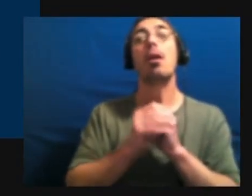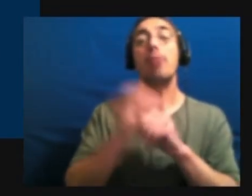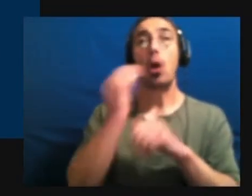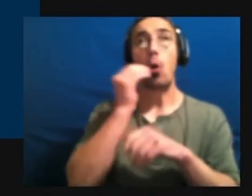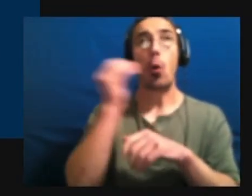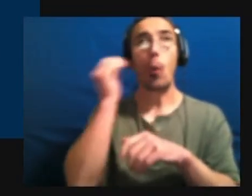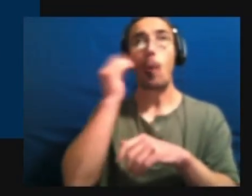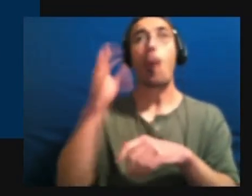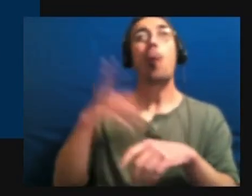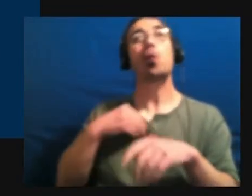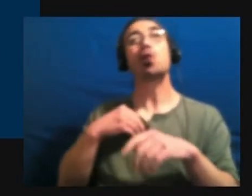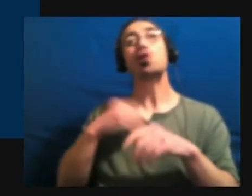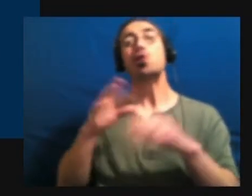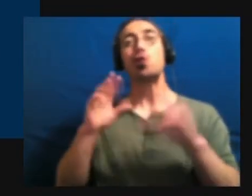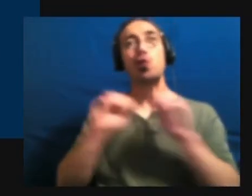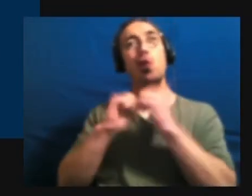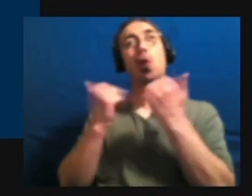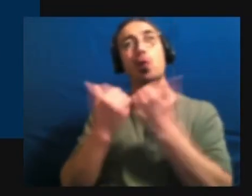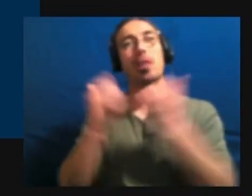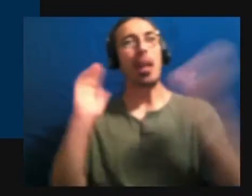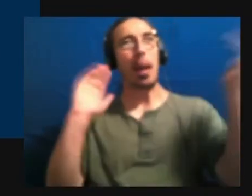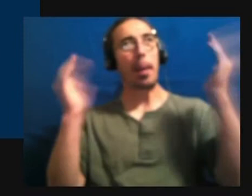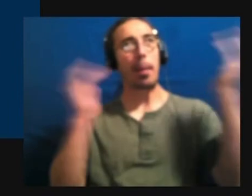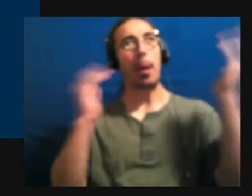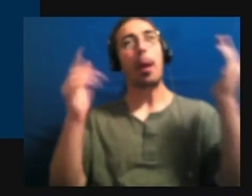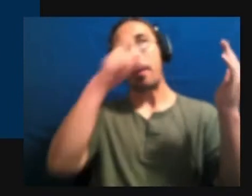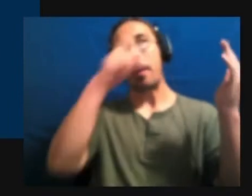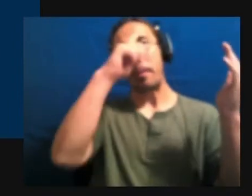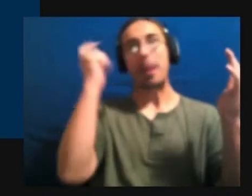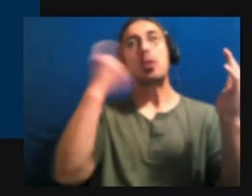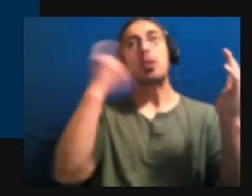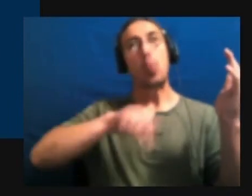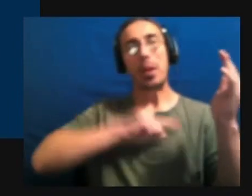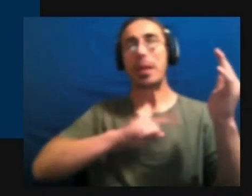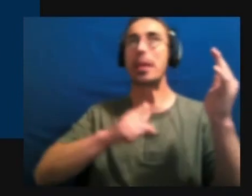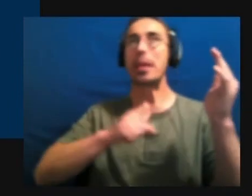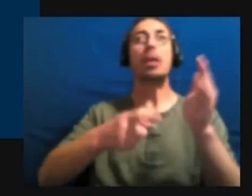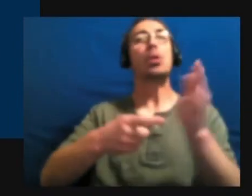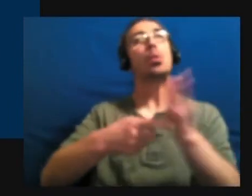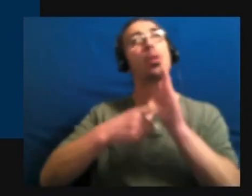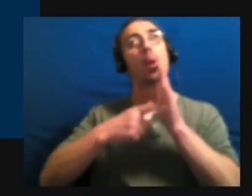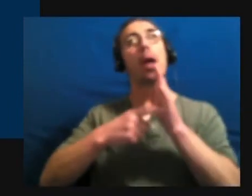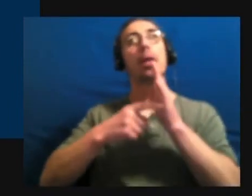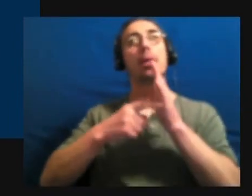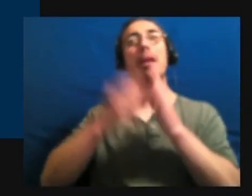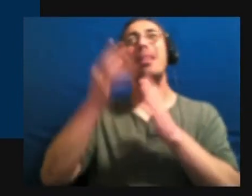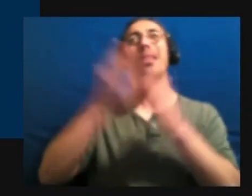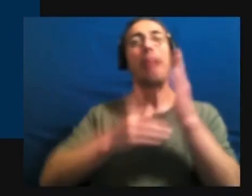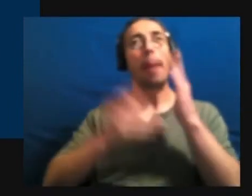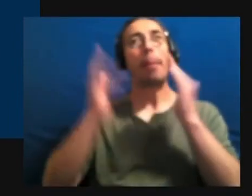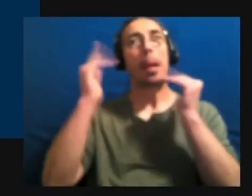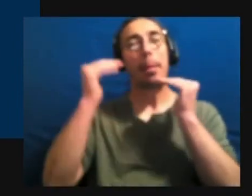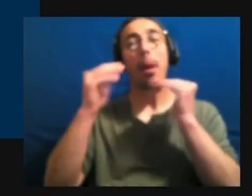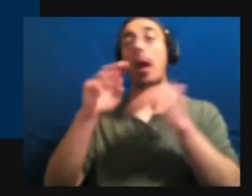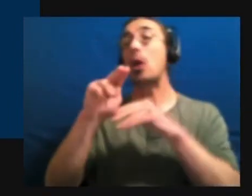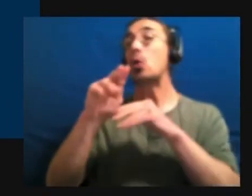neuronormative demands and expectations, which is neuronormative means the idea